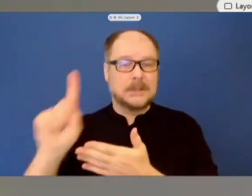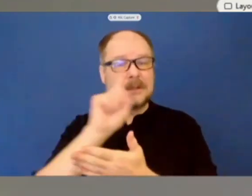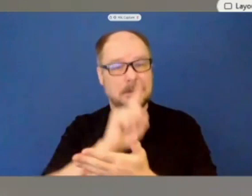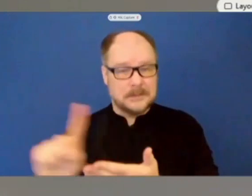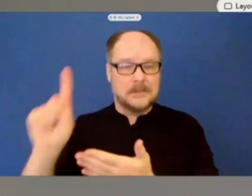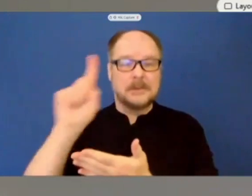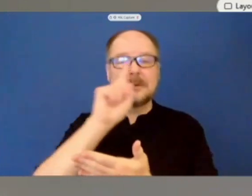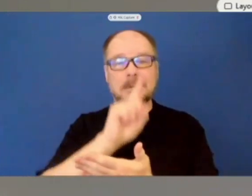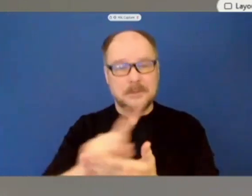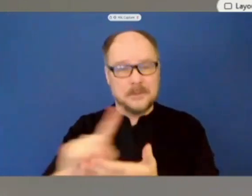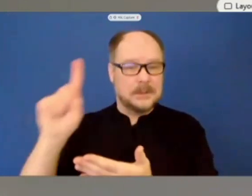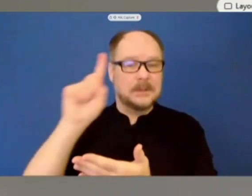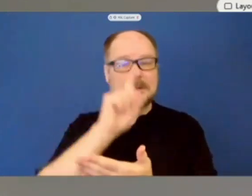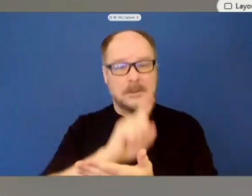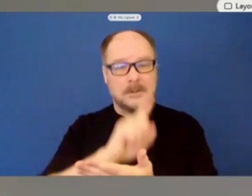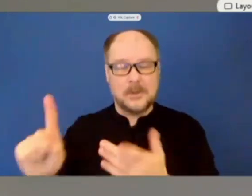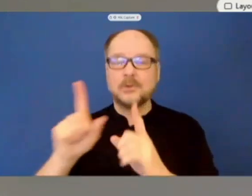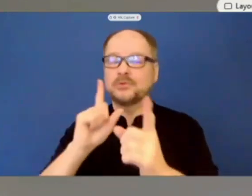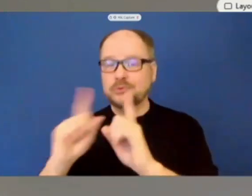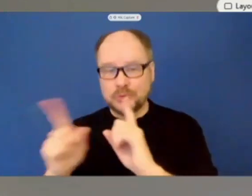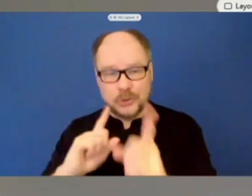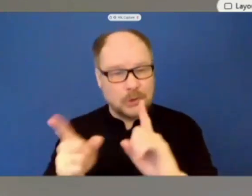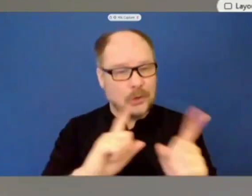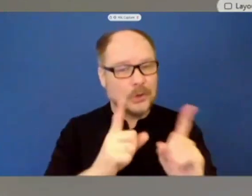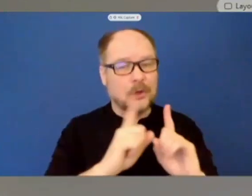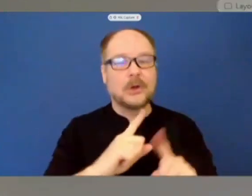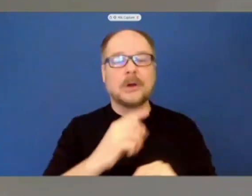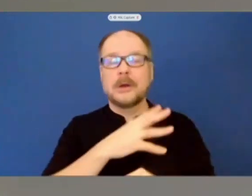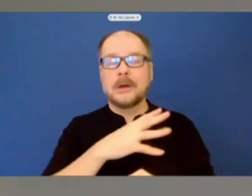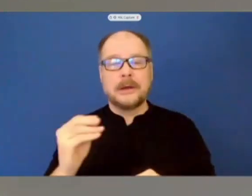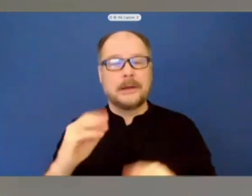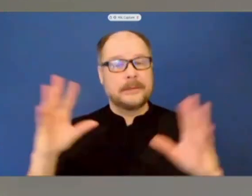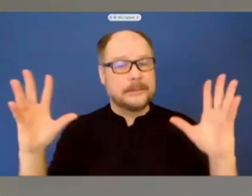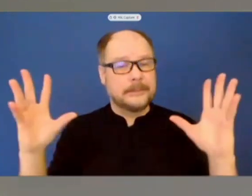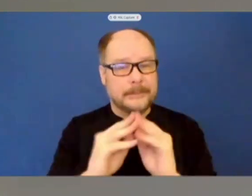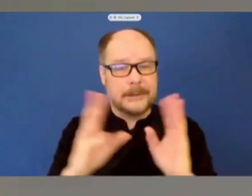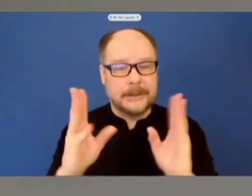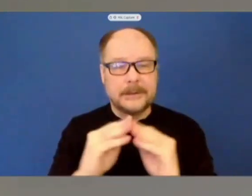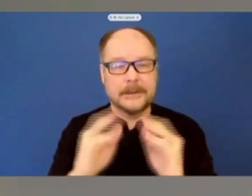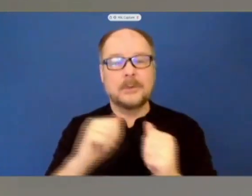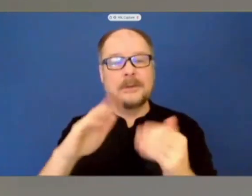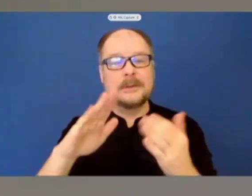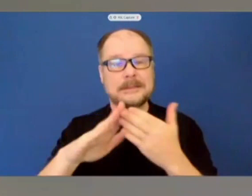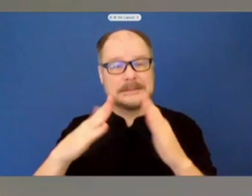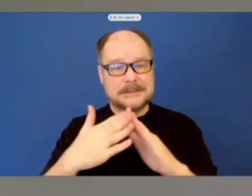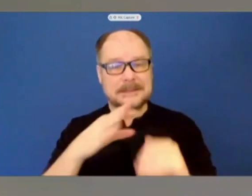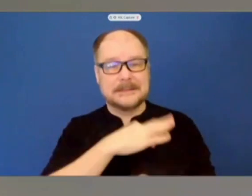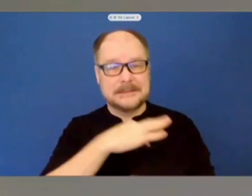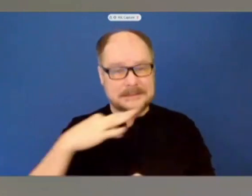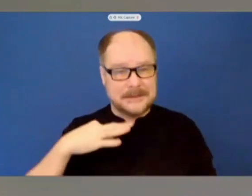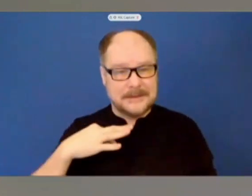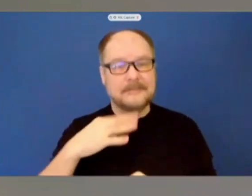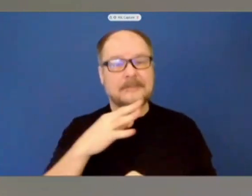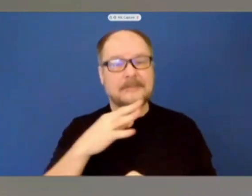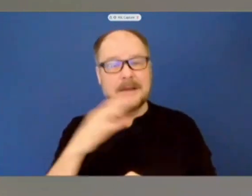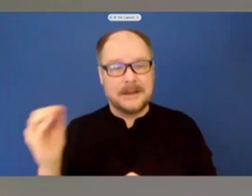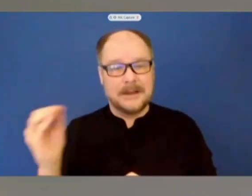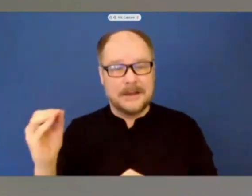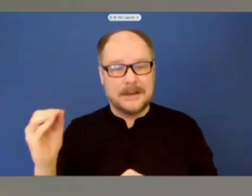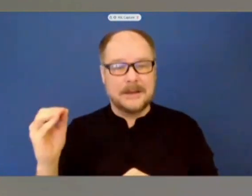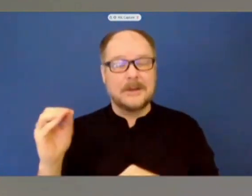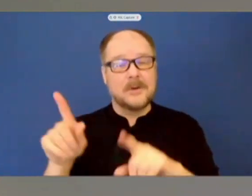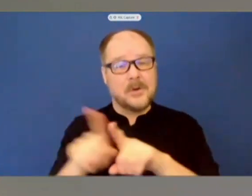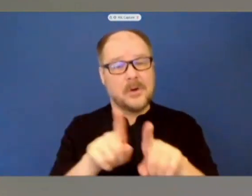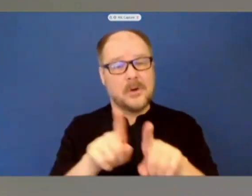the conversations, and they were meeting weekly with city staff as well as with some of the